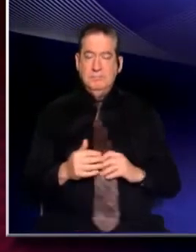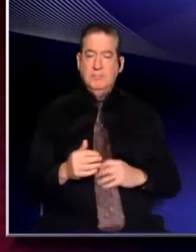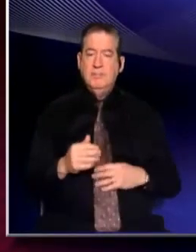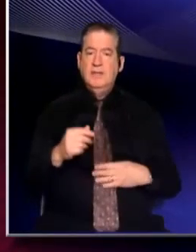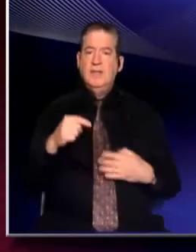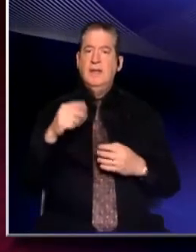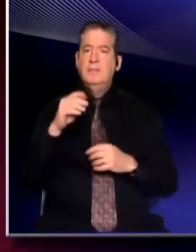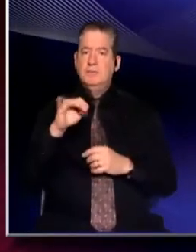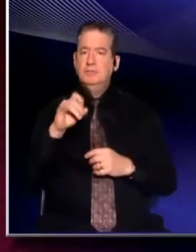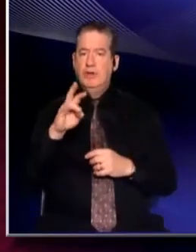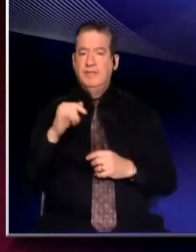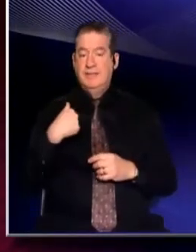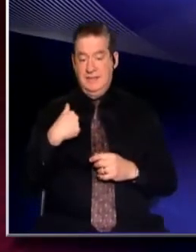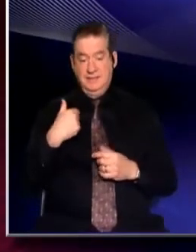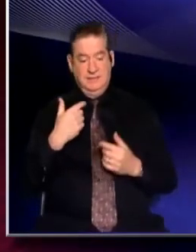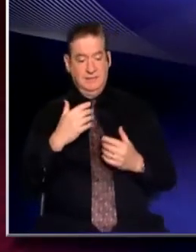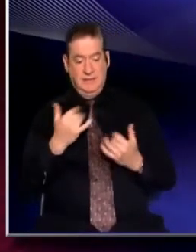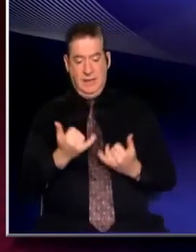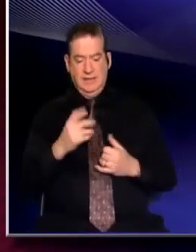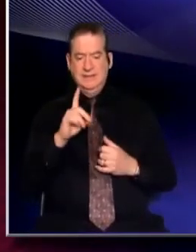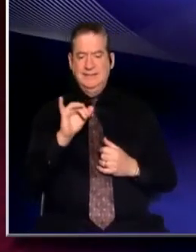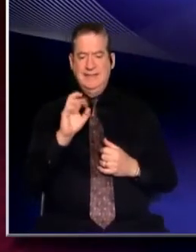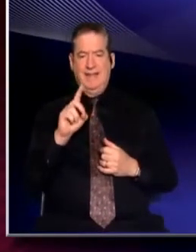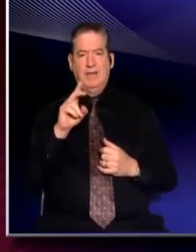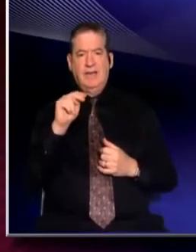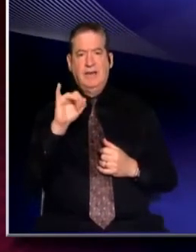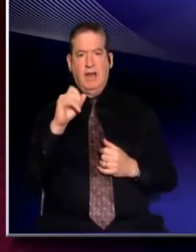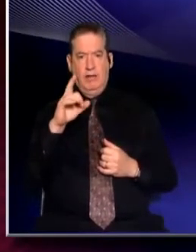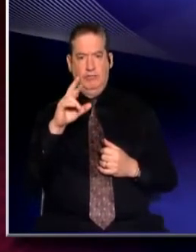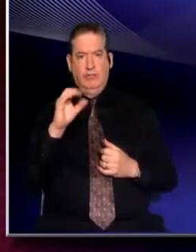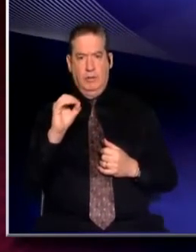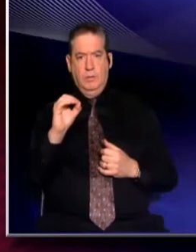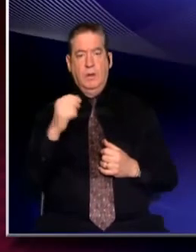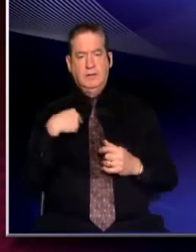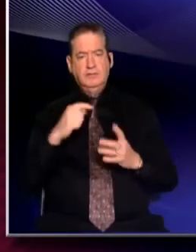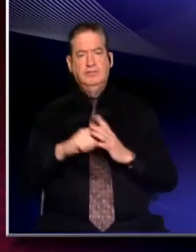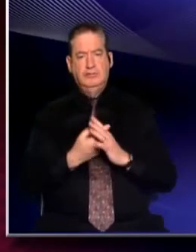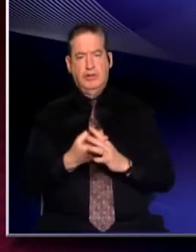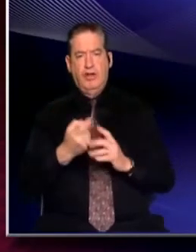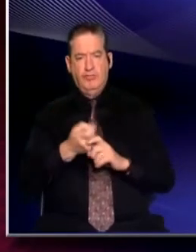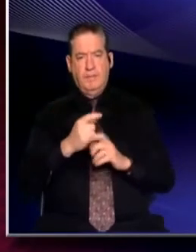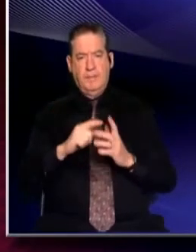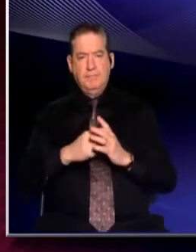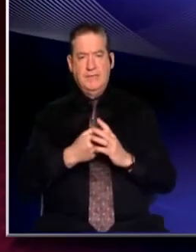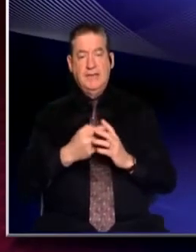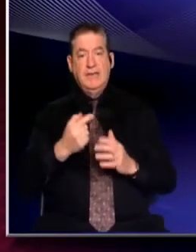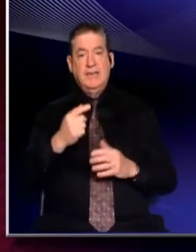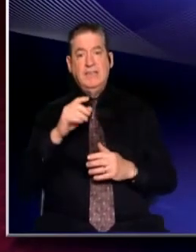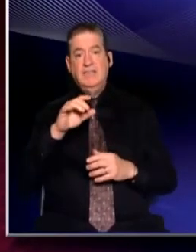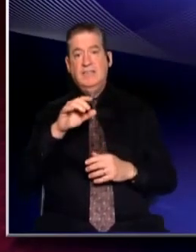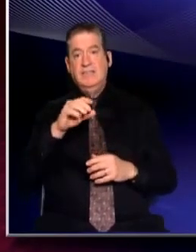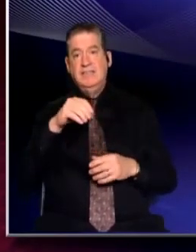Ms. Murphy, this is David Nigro. Yes, sir. I guess we can start from the beginning. In